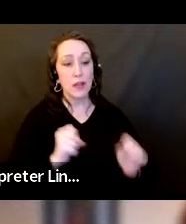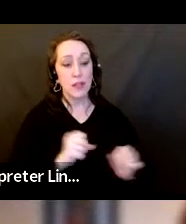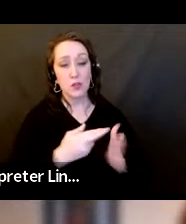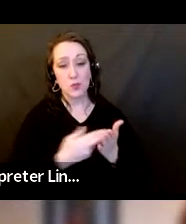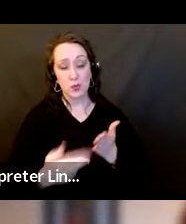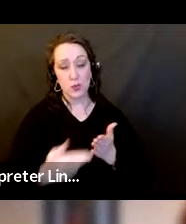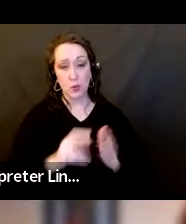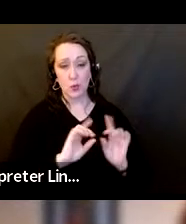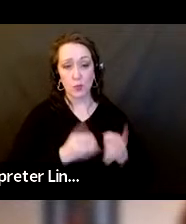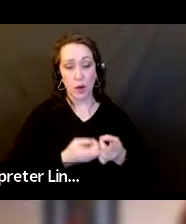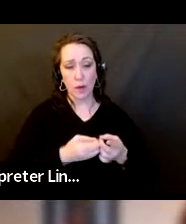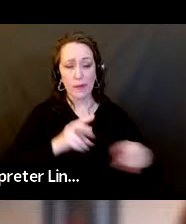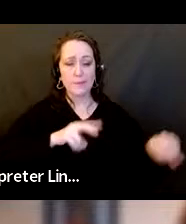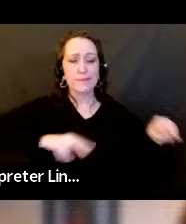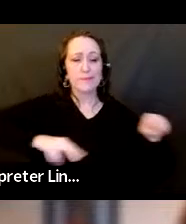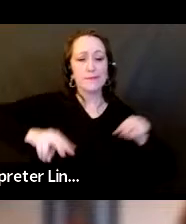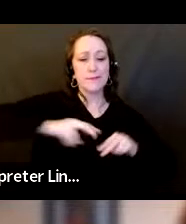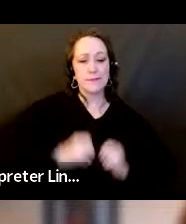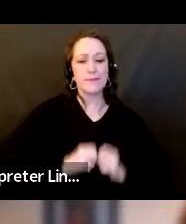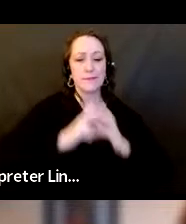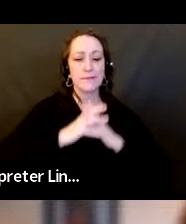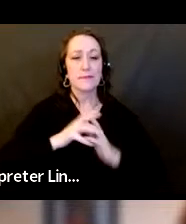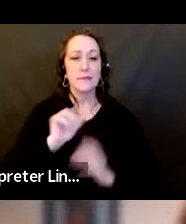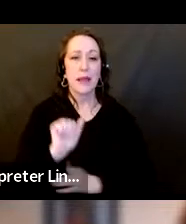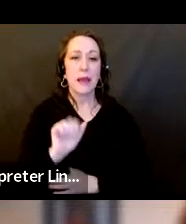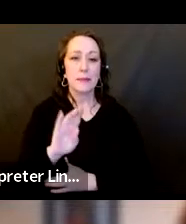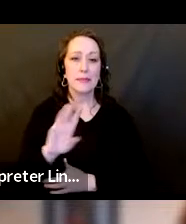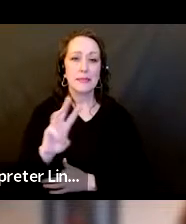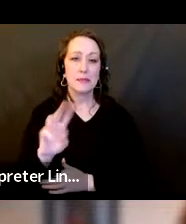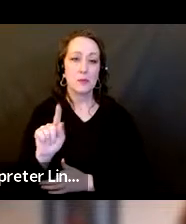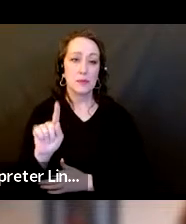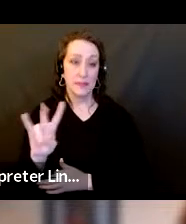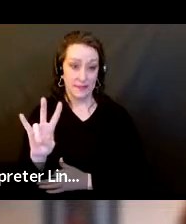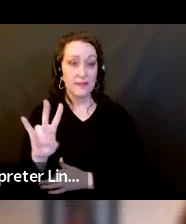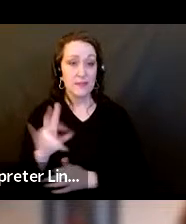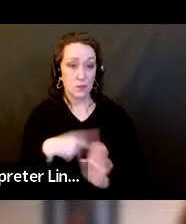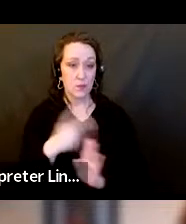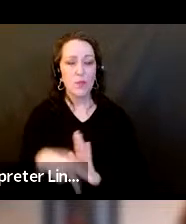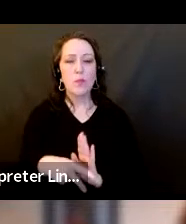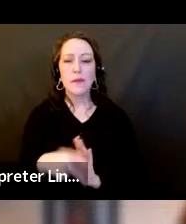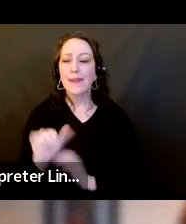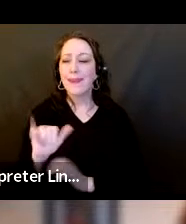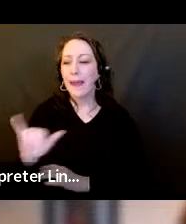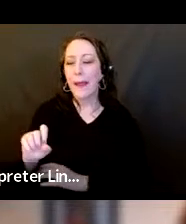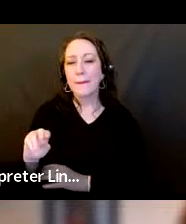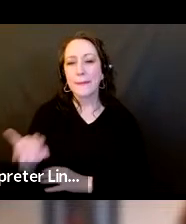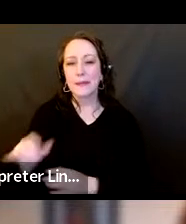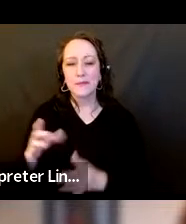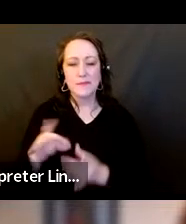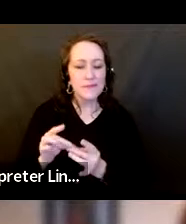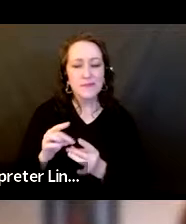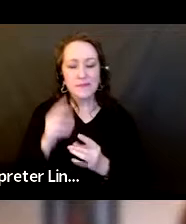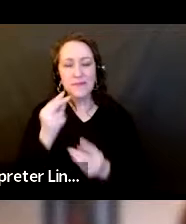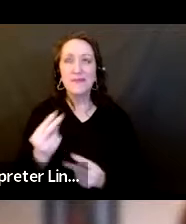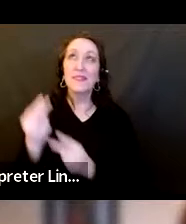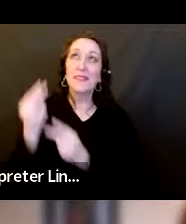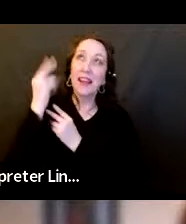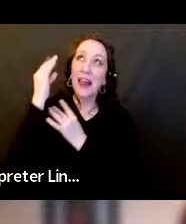which oversees the implementation of the AB617 program. Like Amy mentioned, I was just reflecting that this has